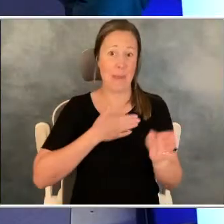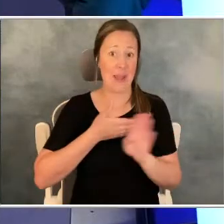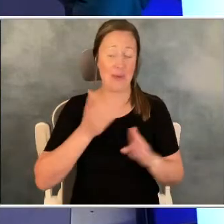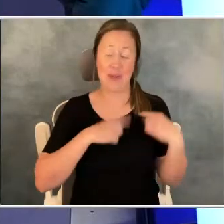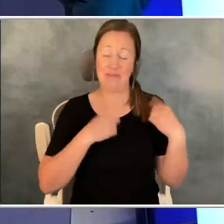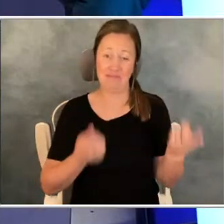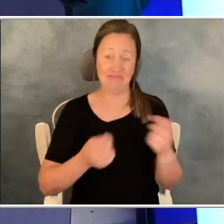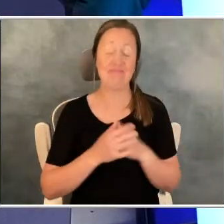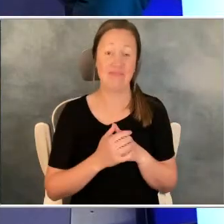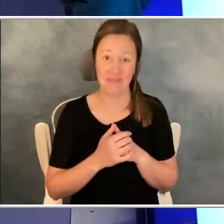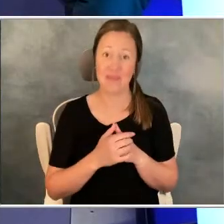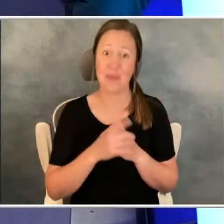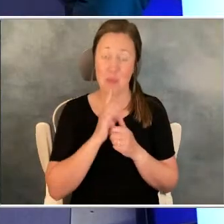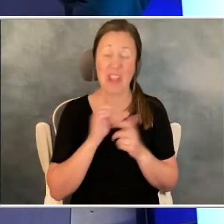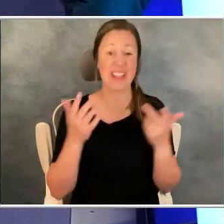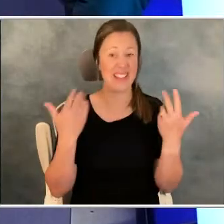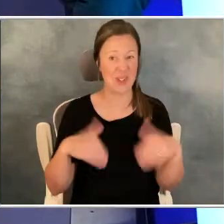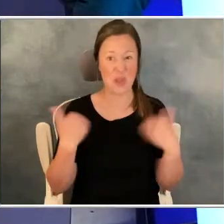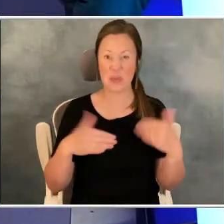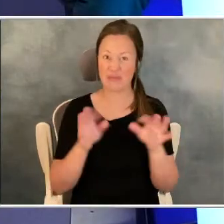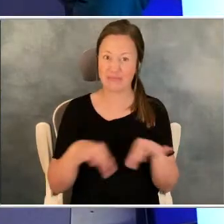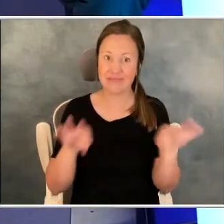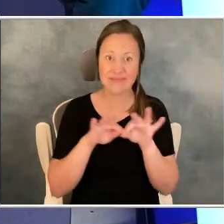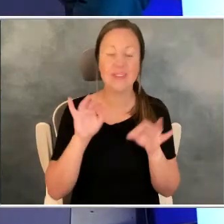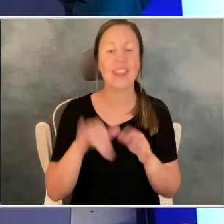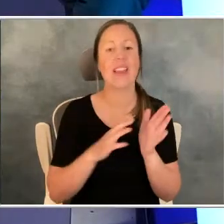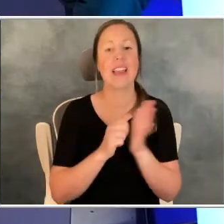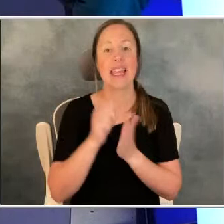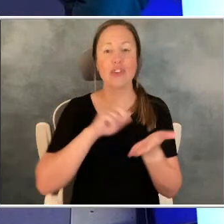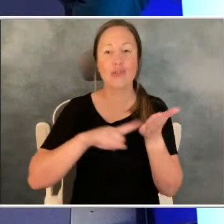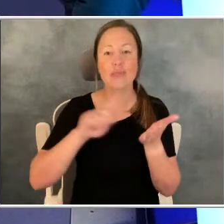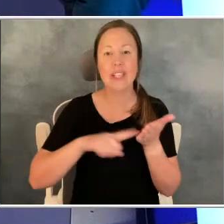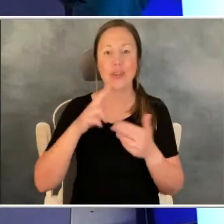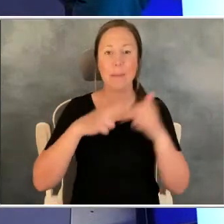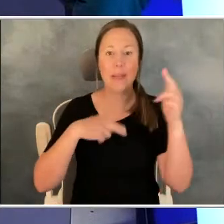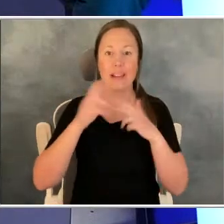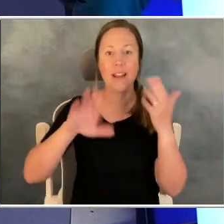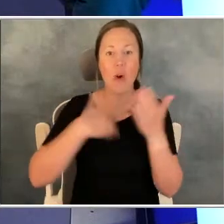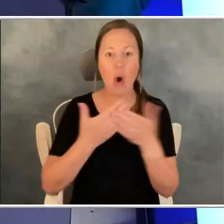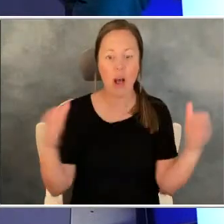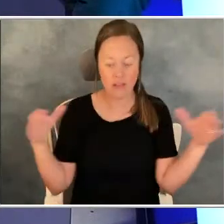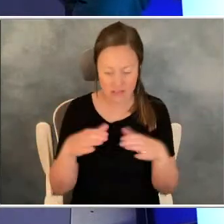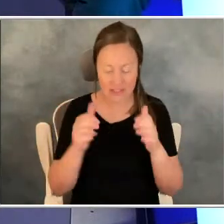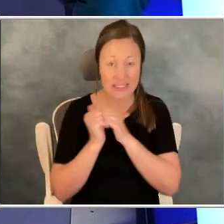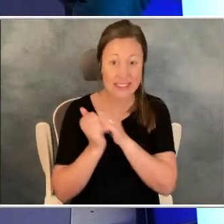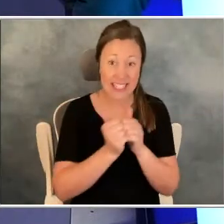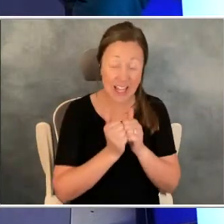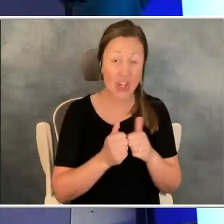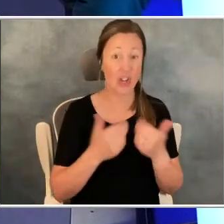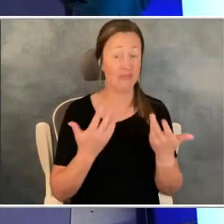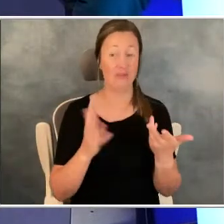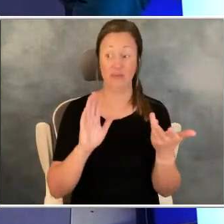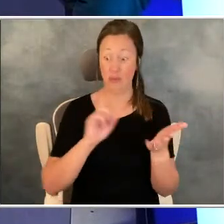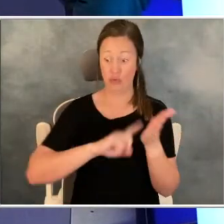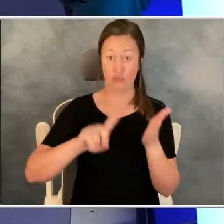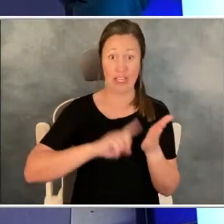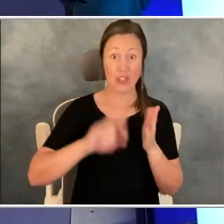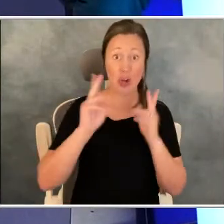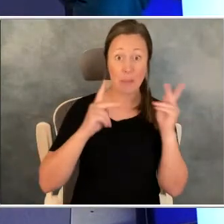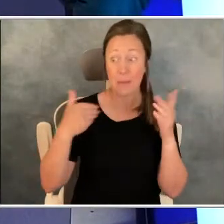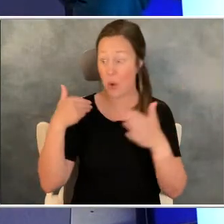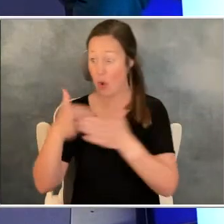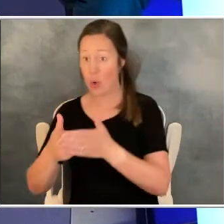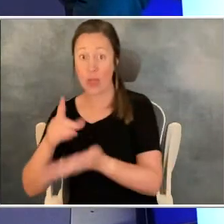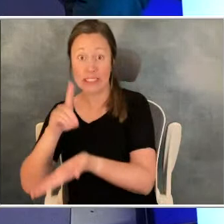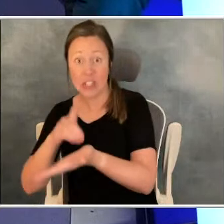big deal. This cancer research clinical care building all in one place. You know, when you look at it and you say, man, if we put the research people right by the clinical people and they're all